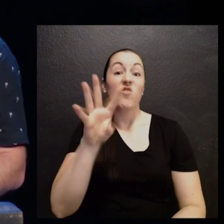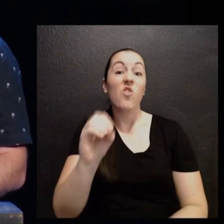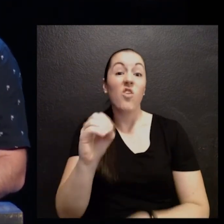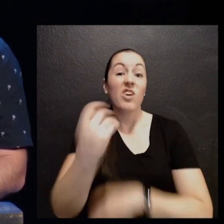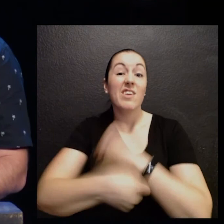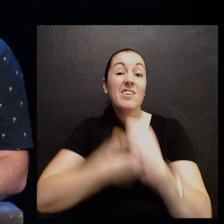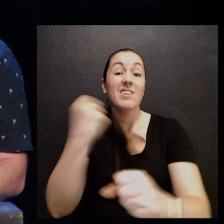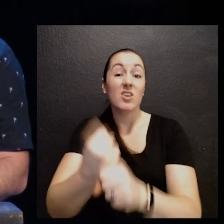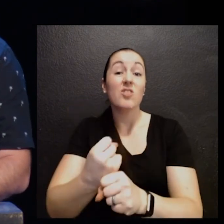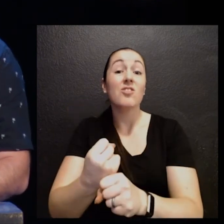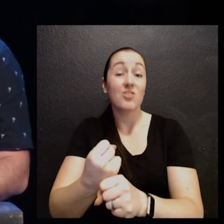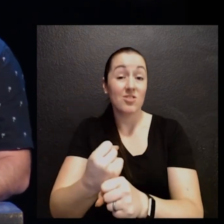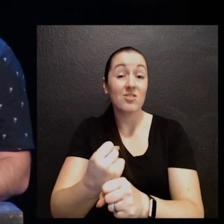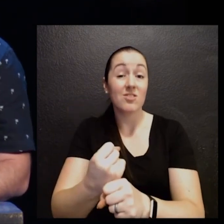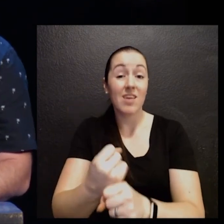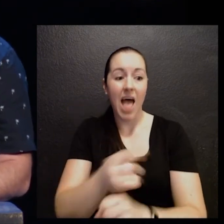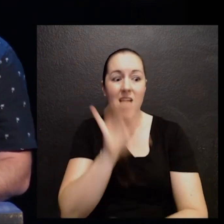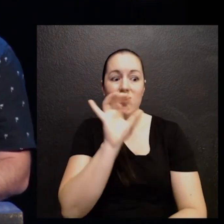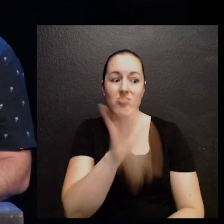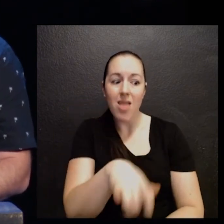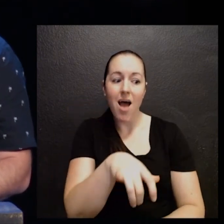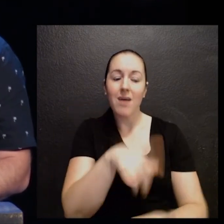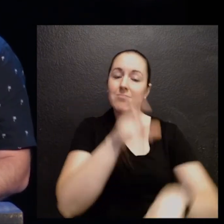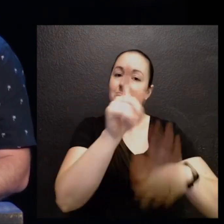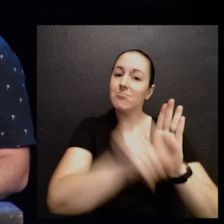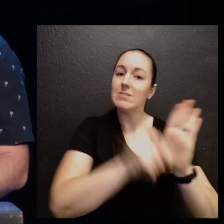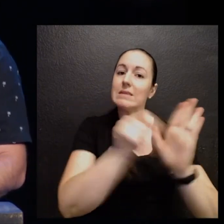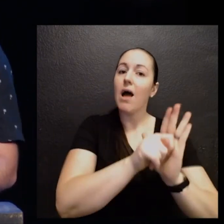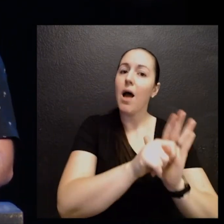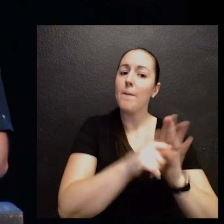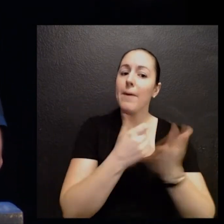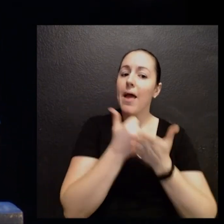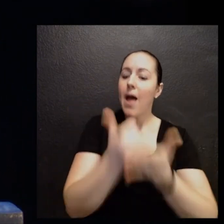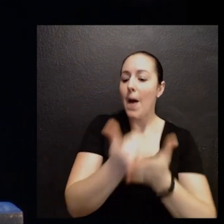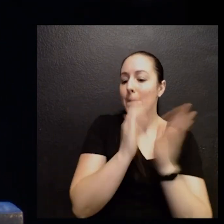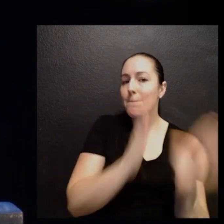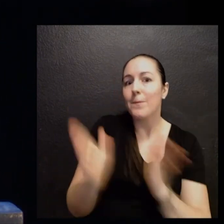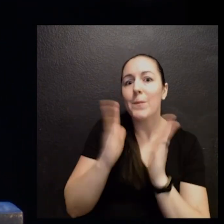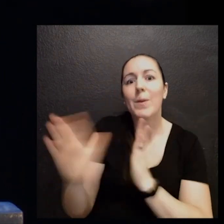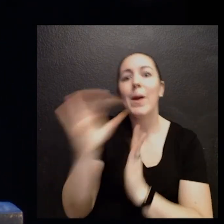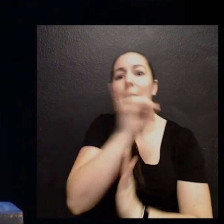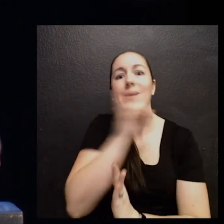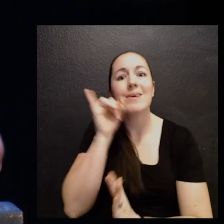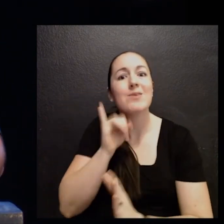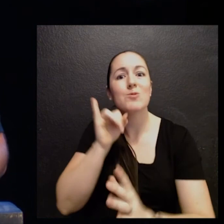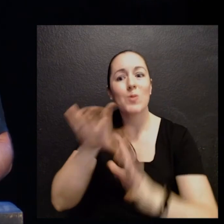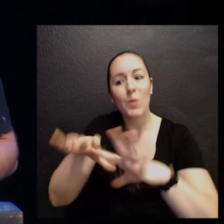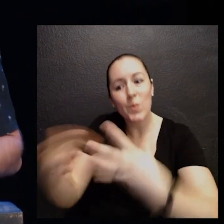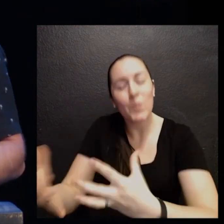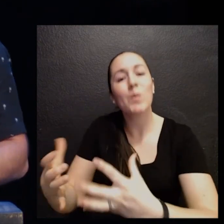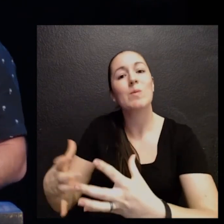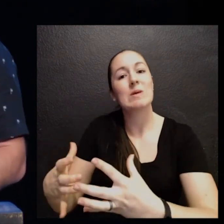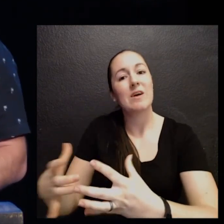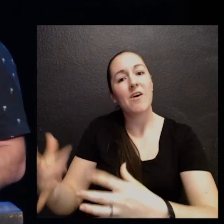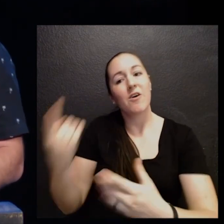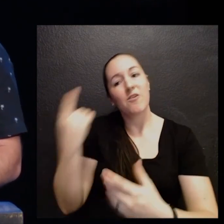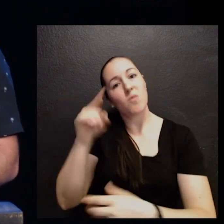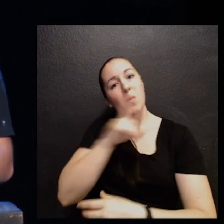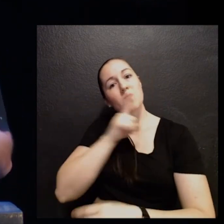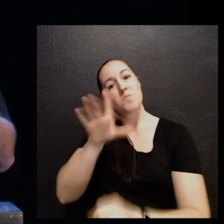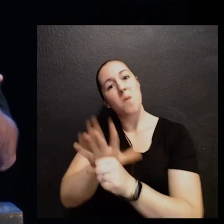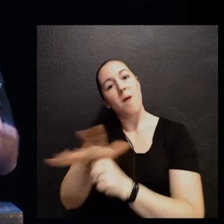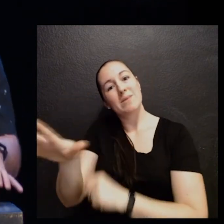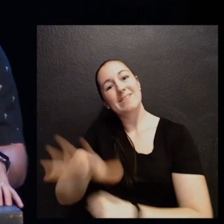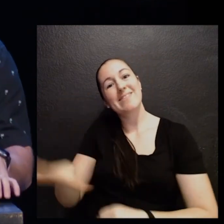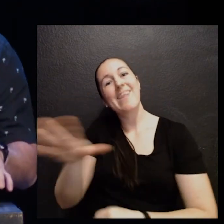the wilderness helped prepare the Israelites for the promised land. And the wilderness helped prepare Jesus for the weight of ministry.